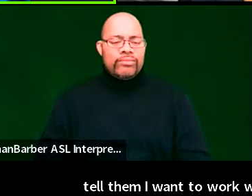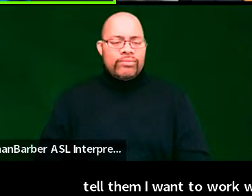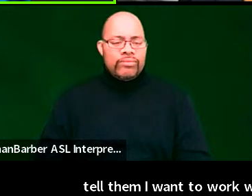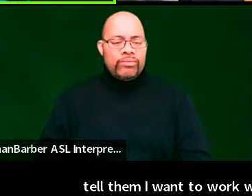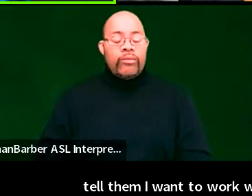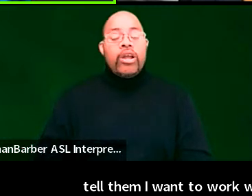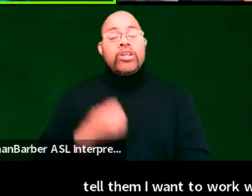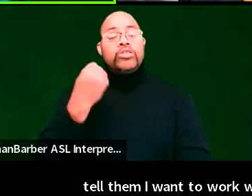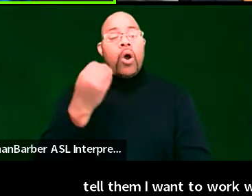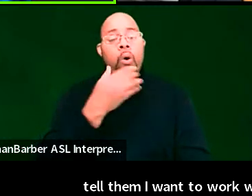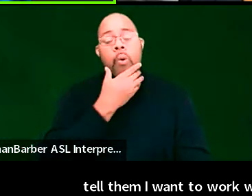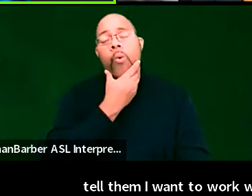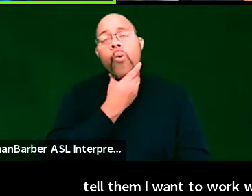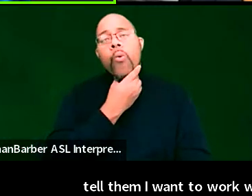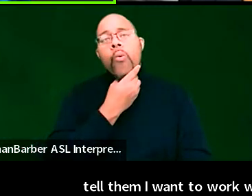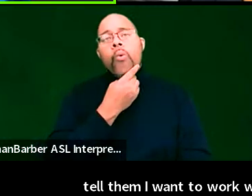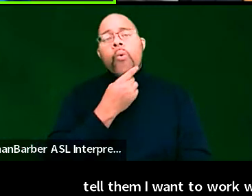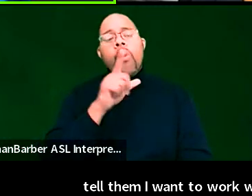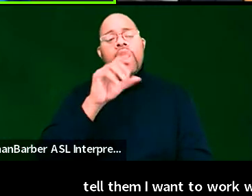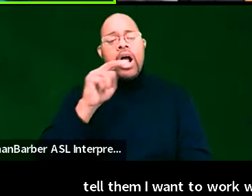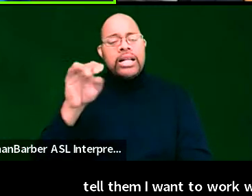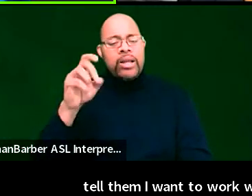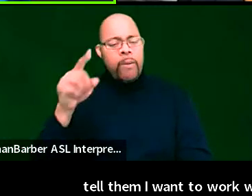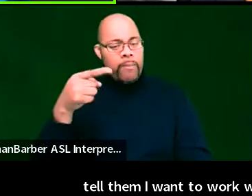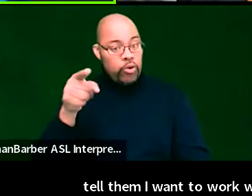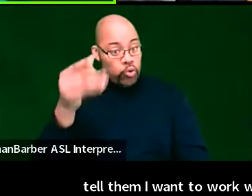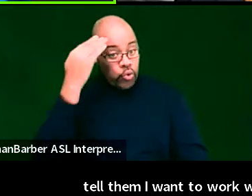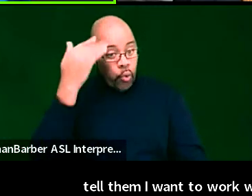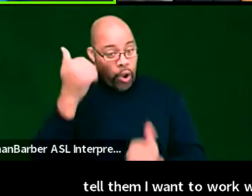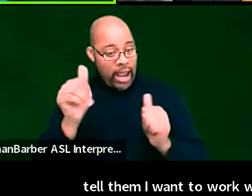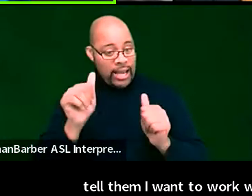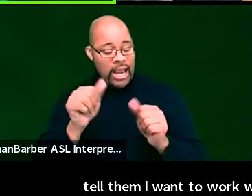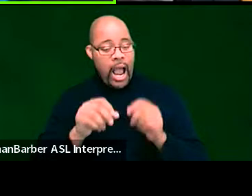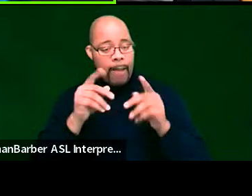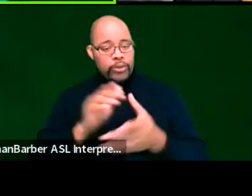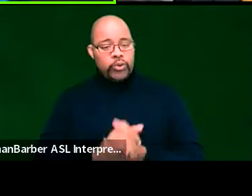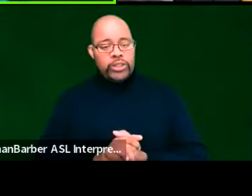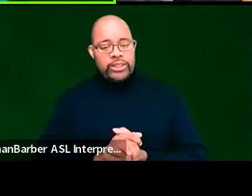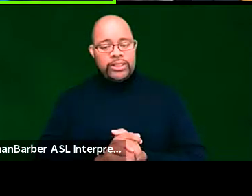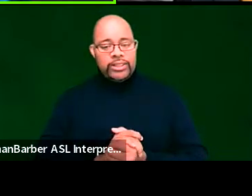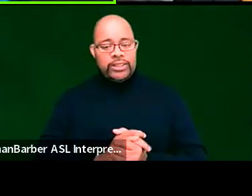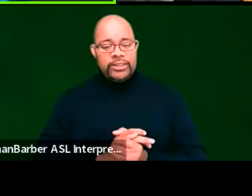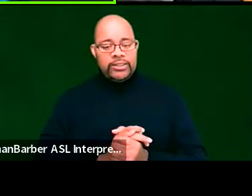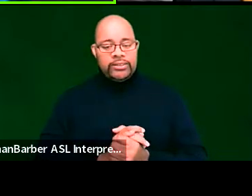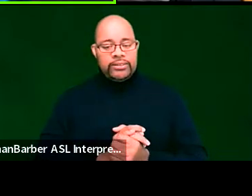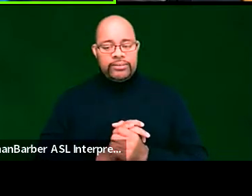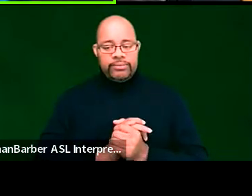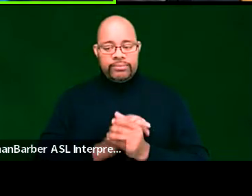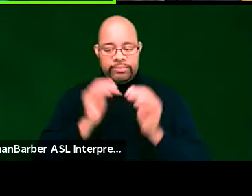Awesome. So, Lonnie, what about, do you know of any opportunities?